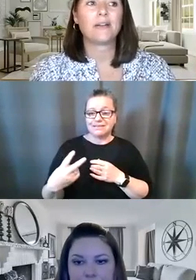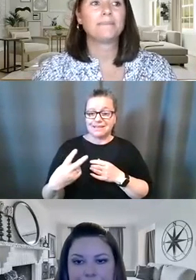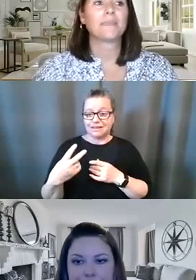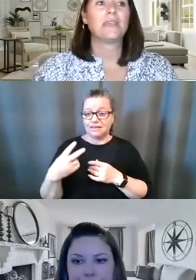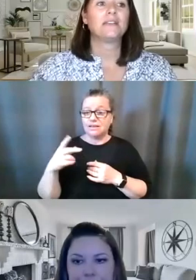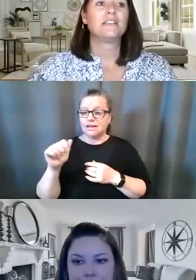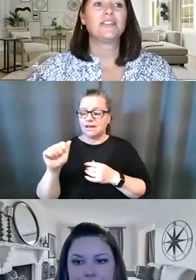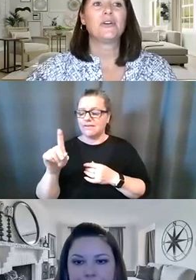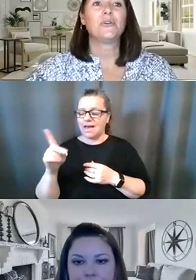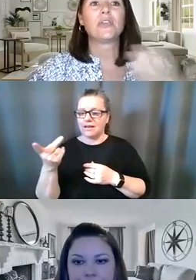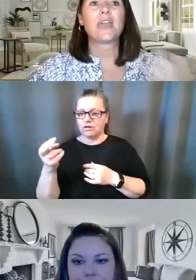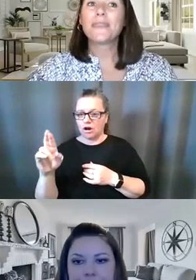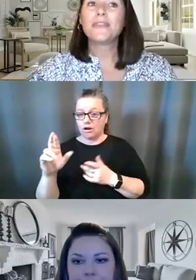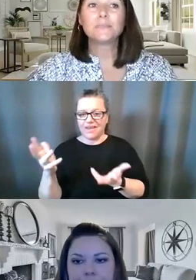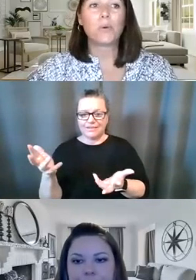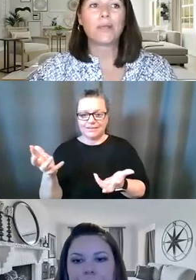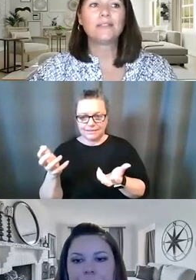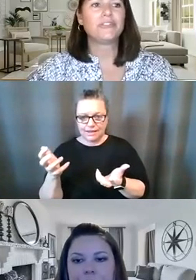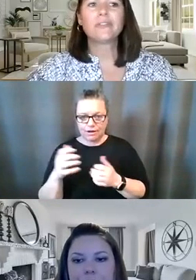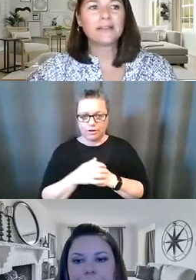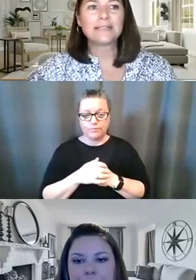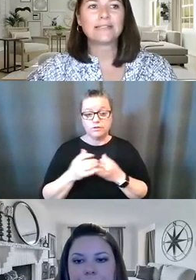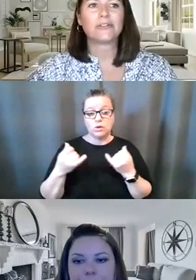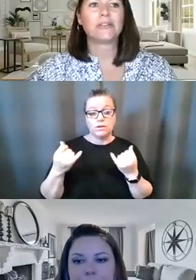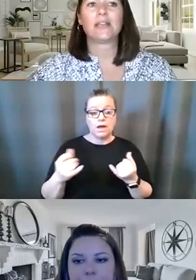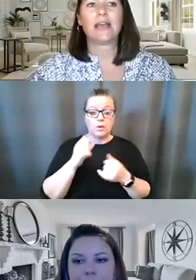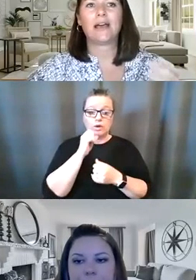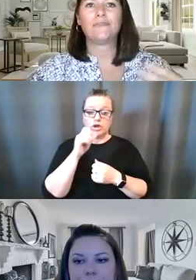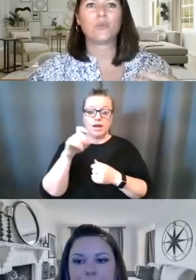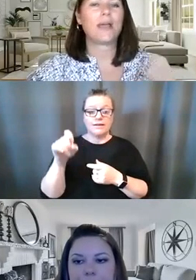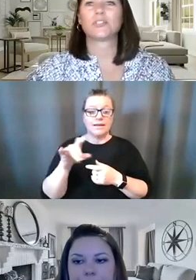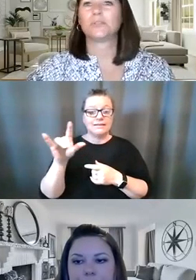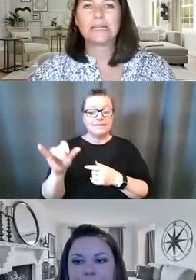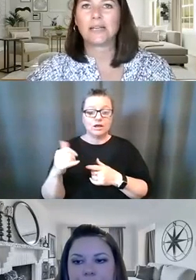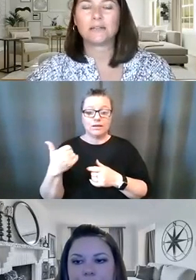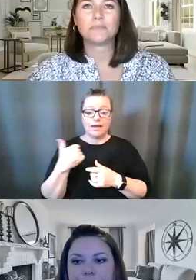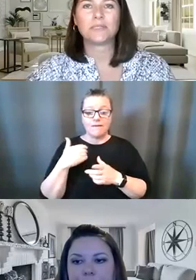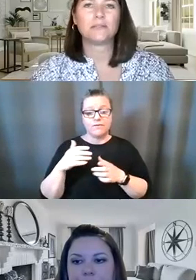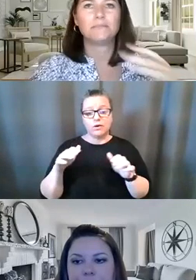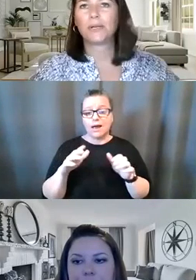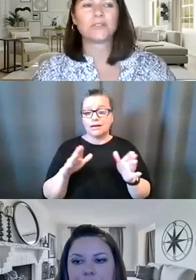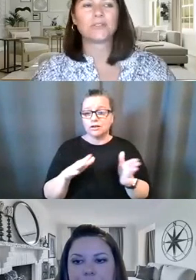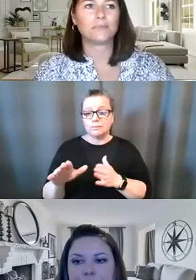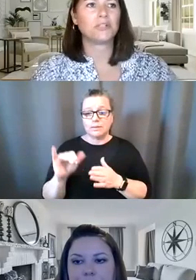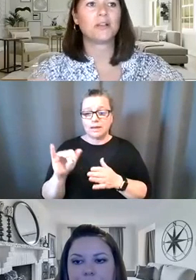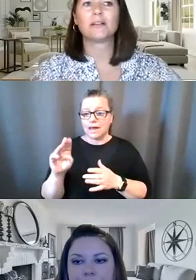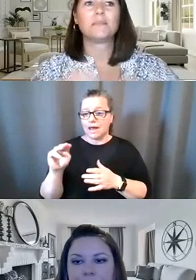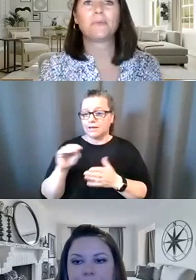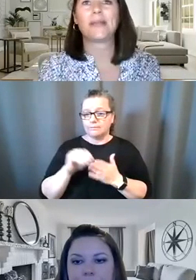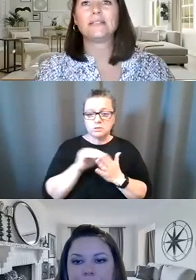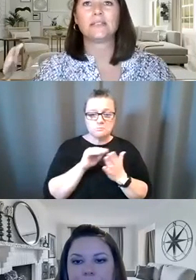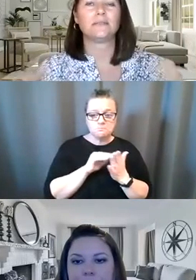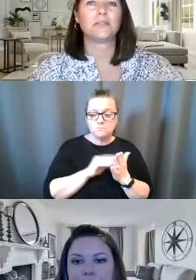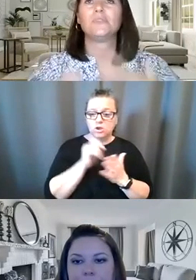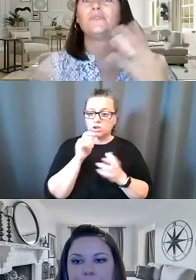desire. So at this point, you're not necessarily going to have your action plan items brainstormed. You're not going to be